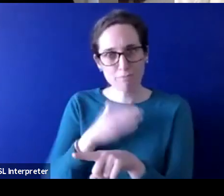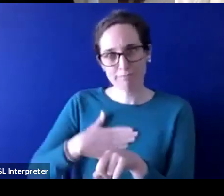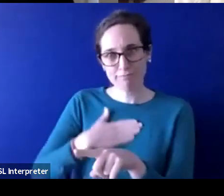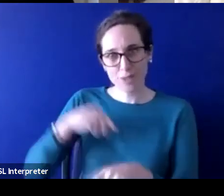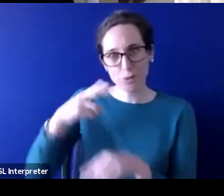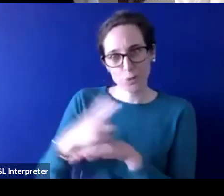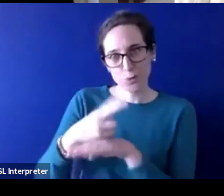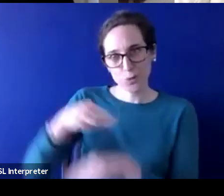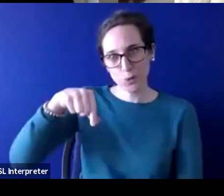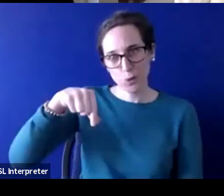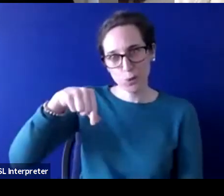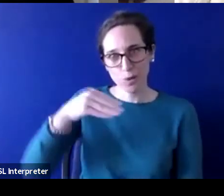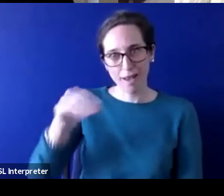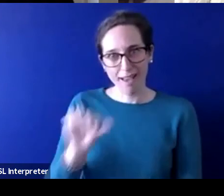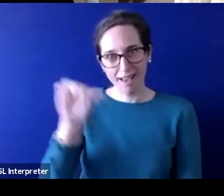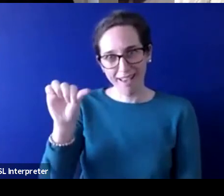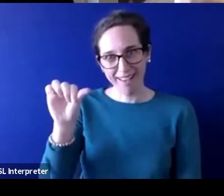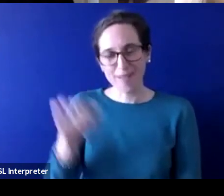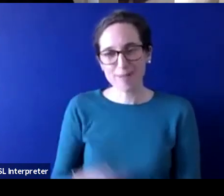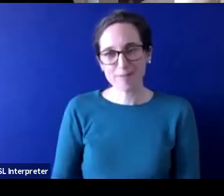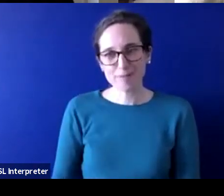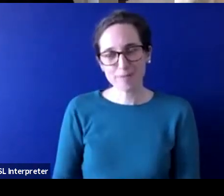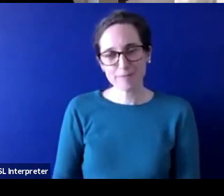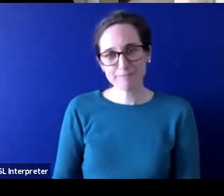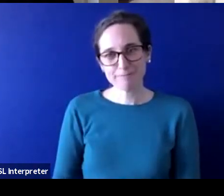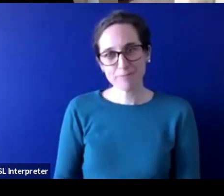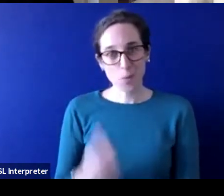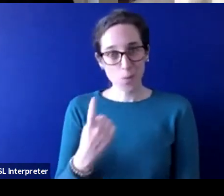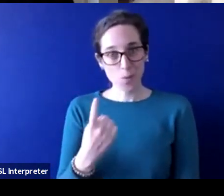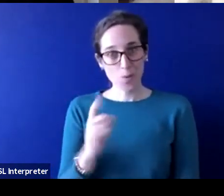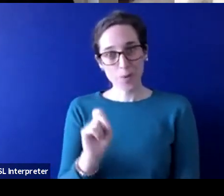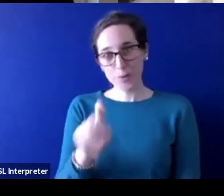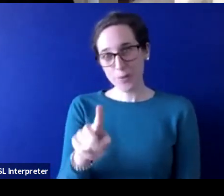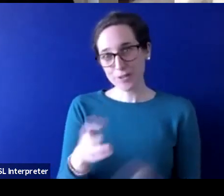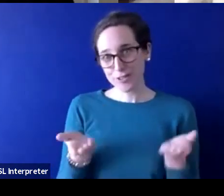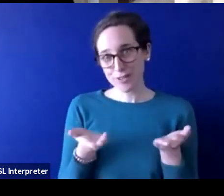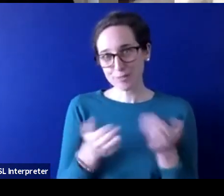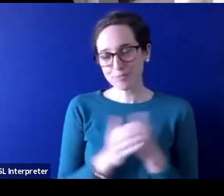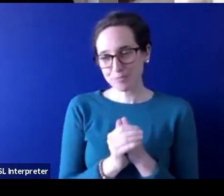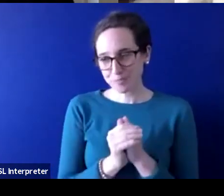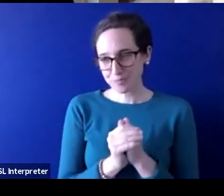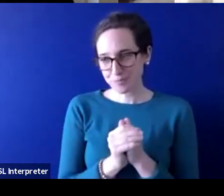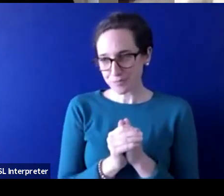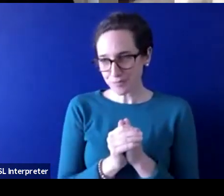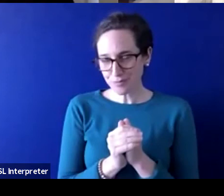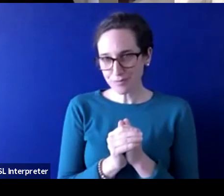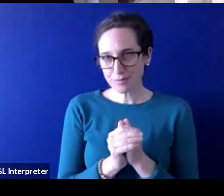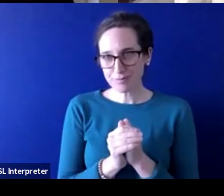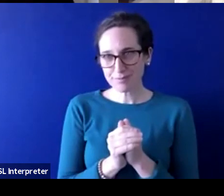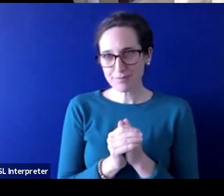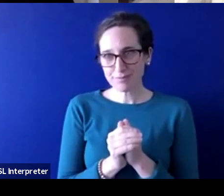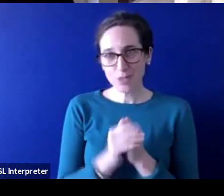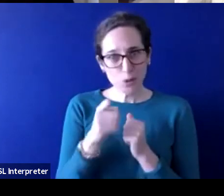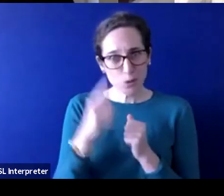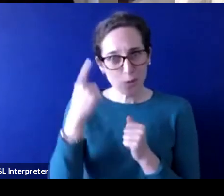Q&A. We do have a question here about, do you think there's a filter bubble in effect